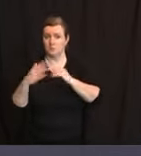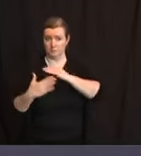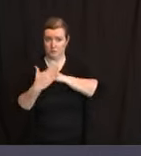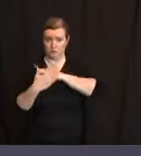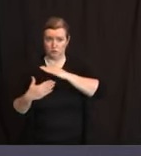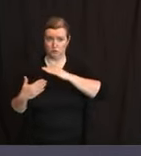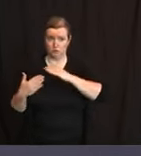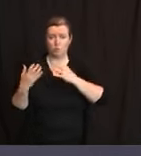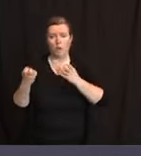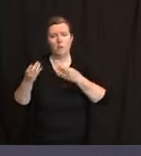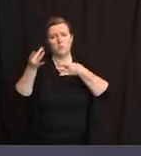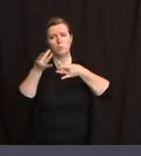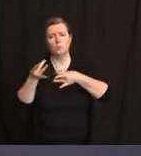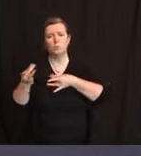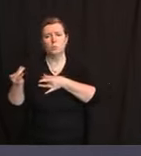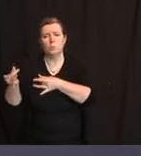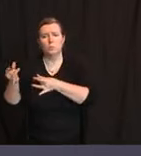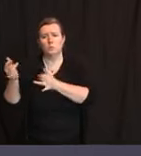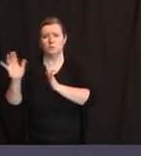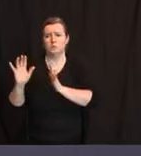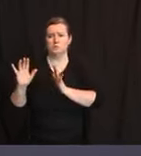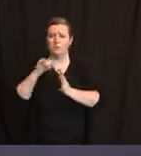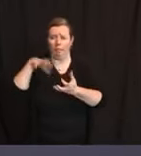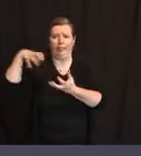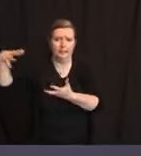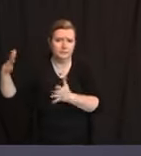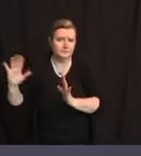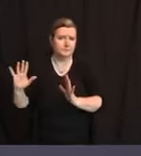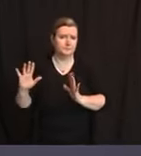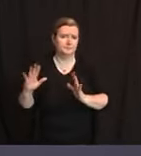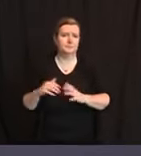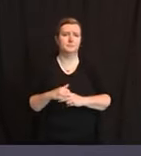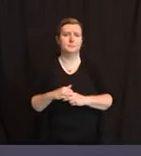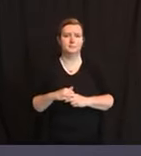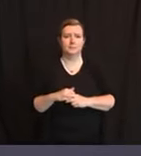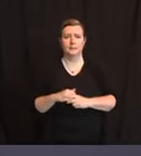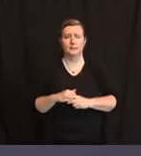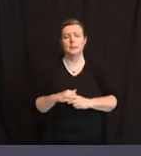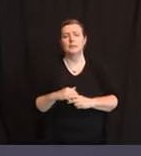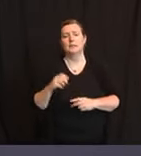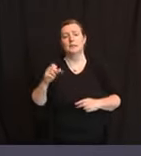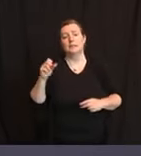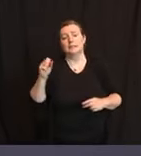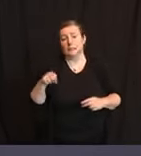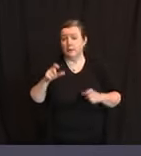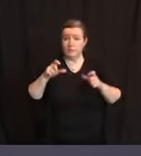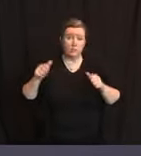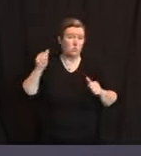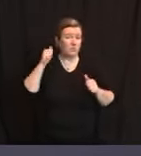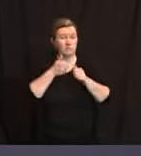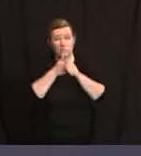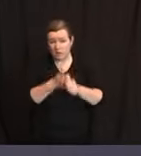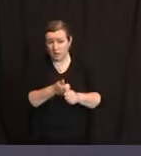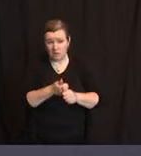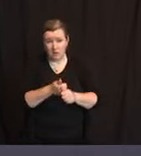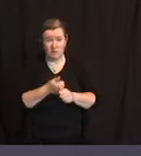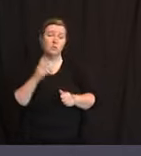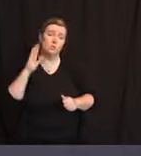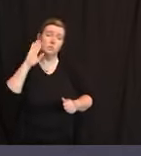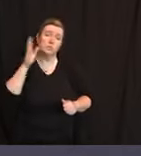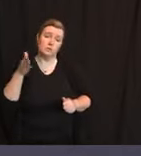can. I'd say one more thing before I turn it over to Len. Yes, if people are non-compliant, they will be dealt with. How they're